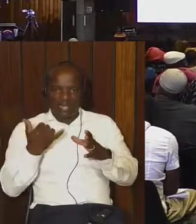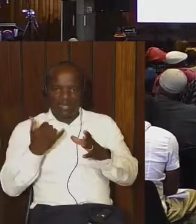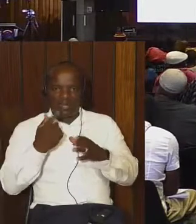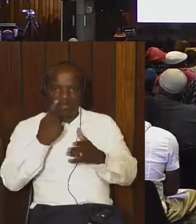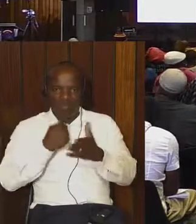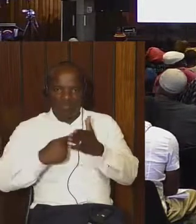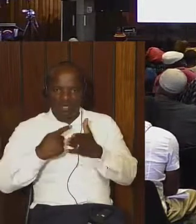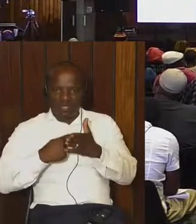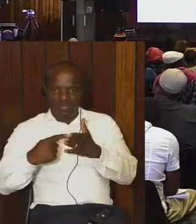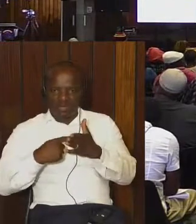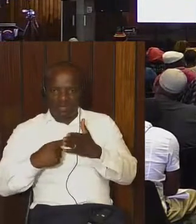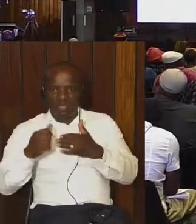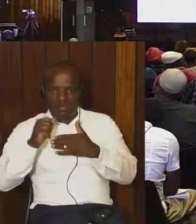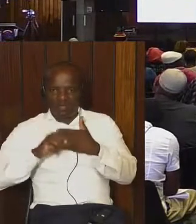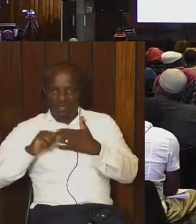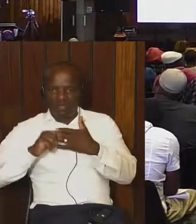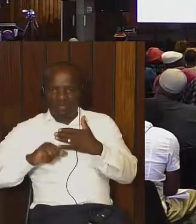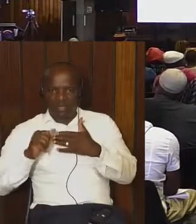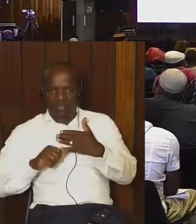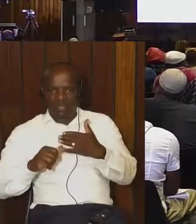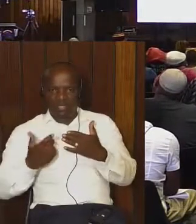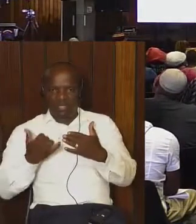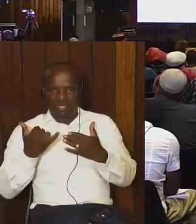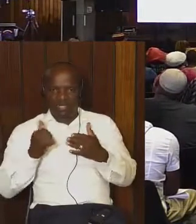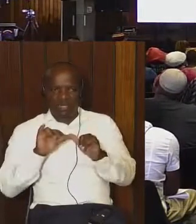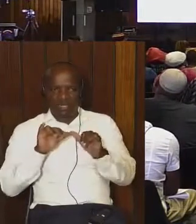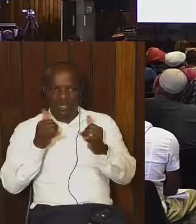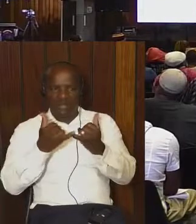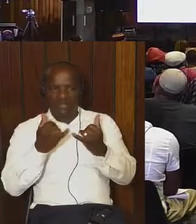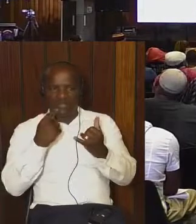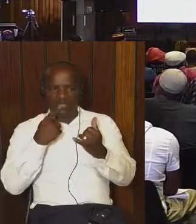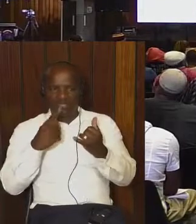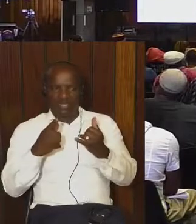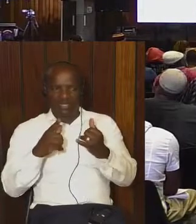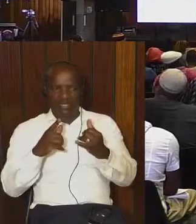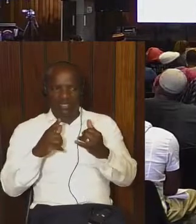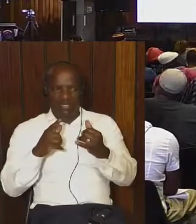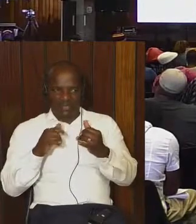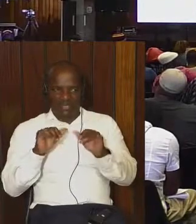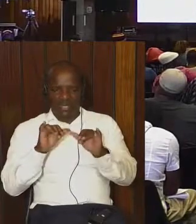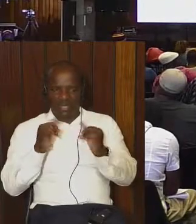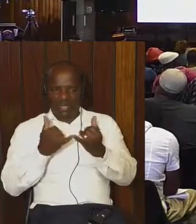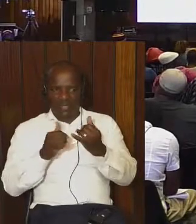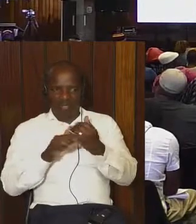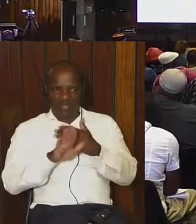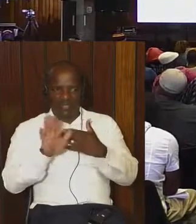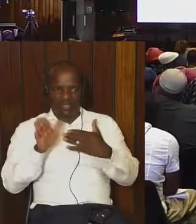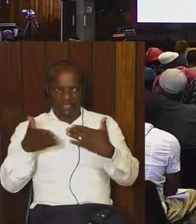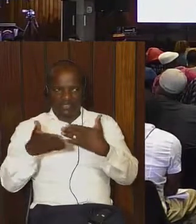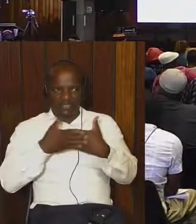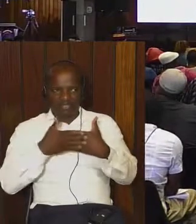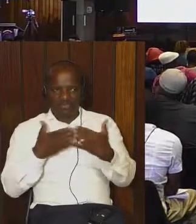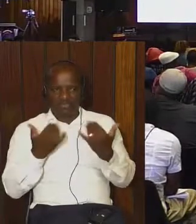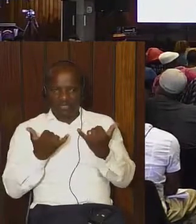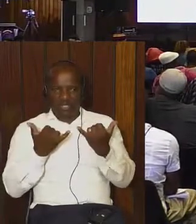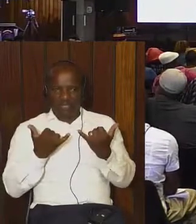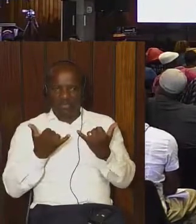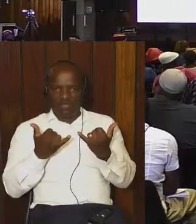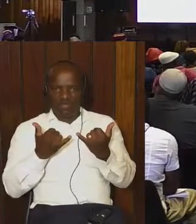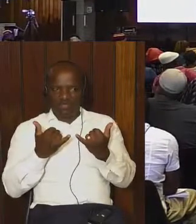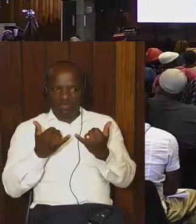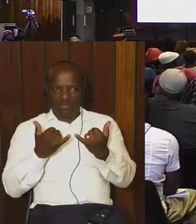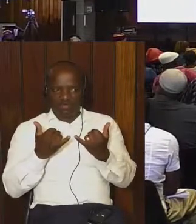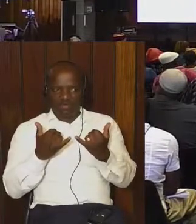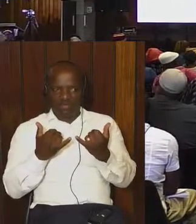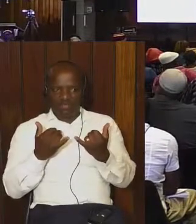week. But at the end of the day, we were told that the company is broken and the company is closed. I'm definitely sure when we're